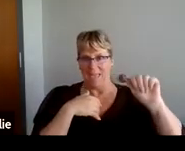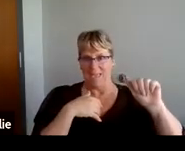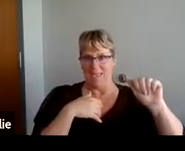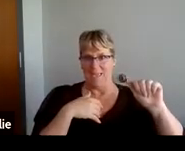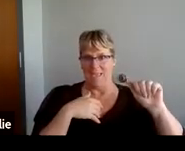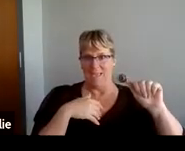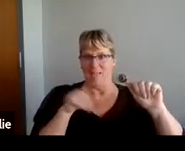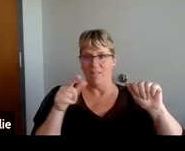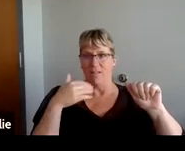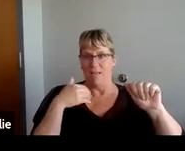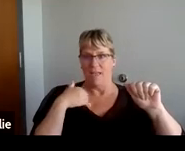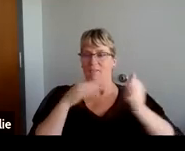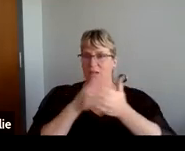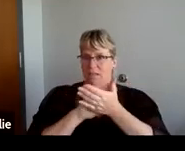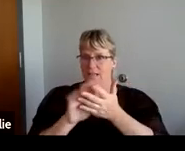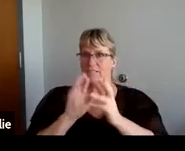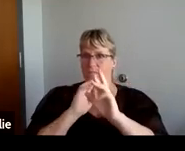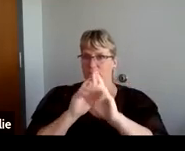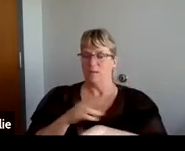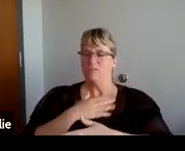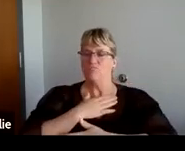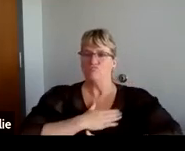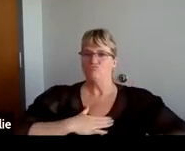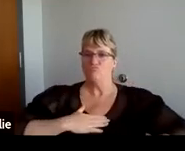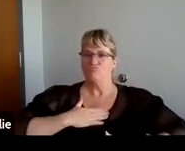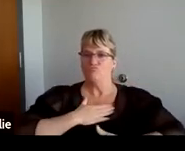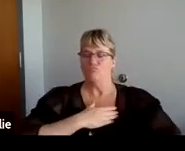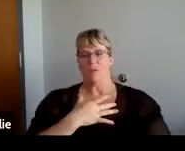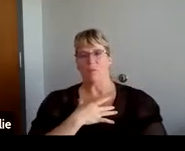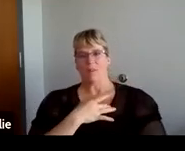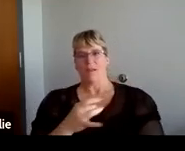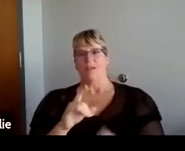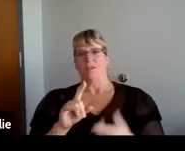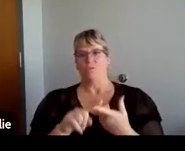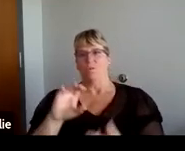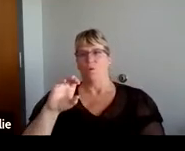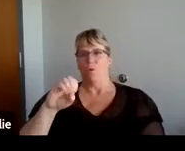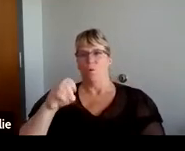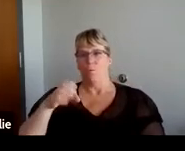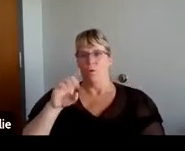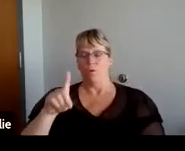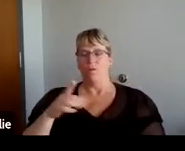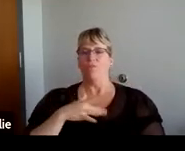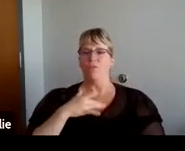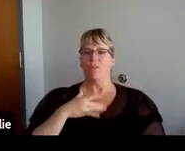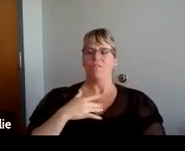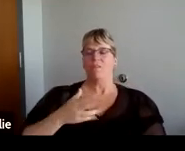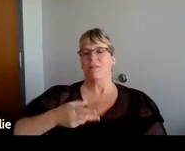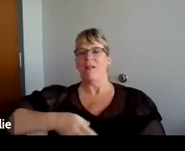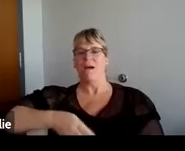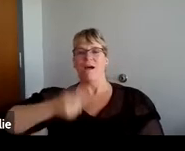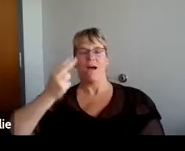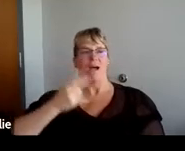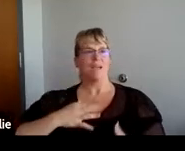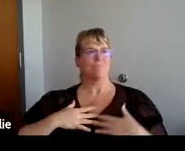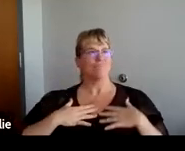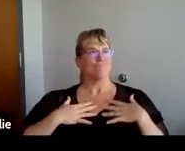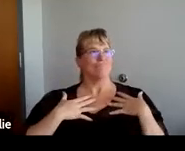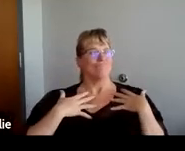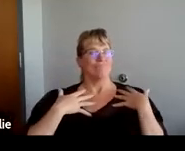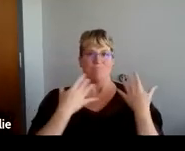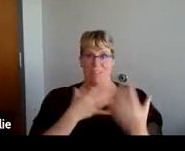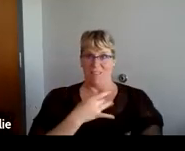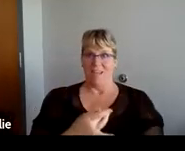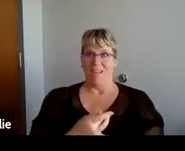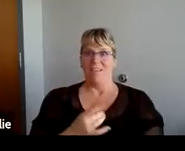have a nice response, a pleasurable response to the opioids. They're going to feel that high, if you will. But